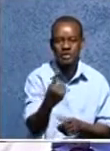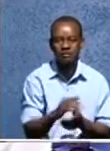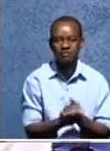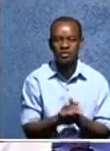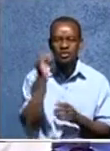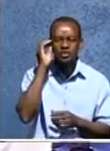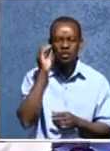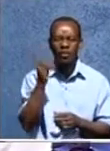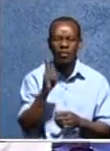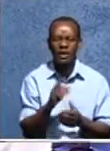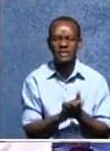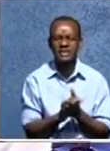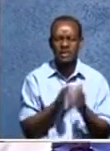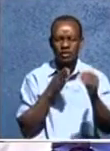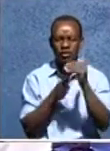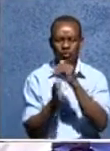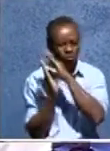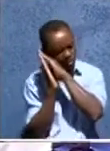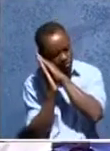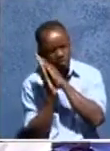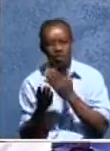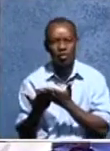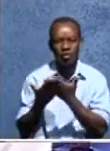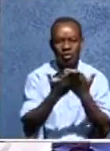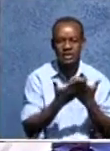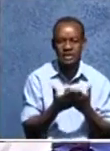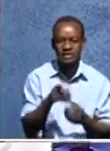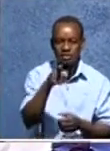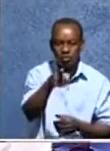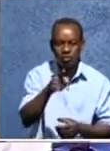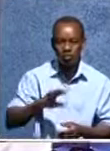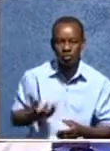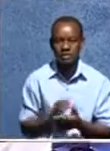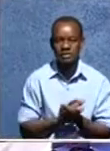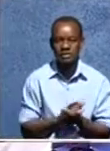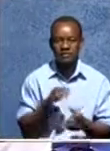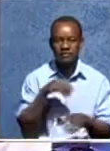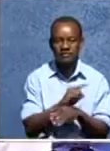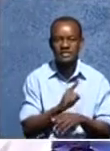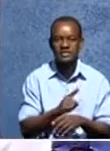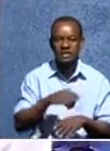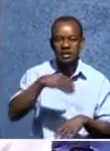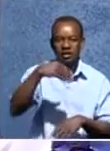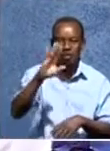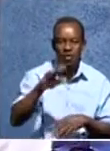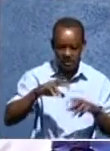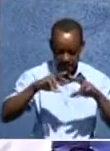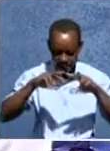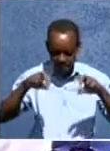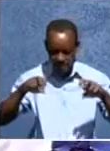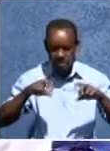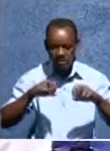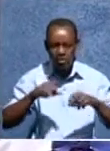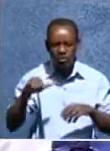time, people tend to go after the sought-after type of accommodation, 4 to 5-star hotels and lodges, which